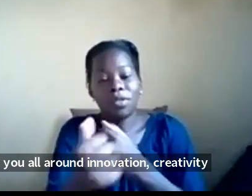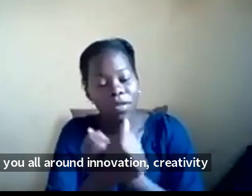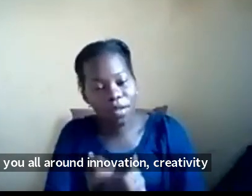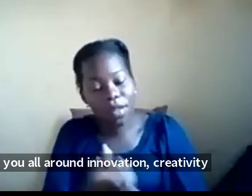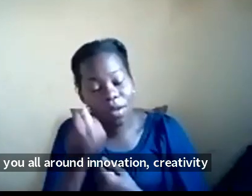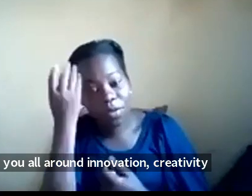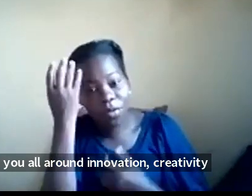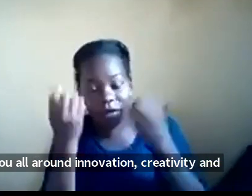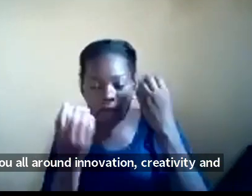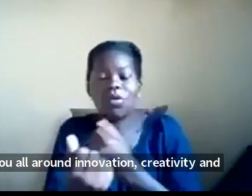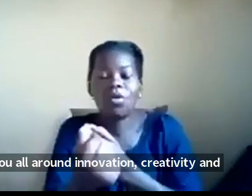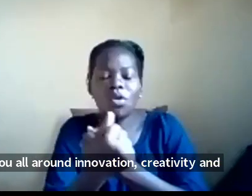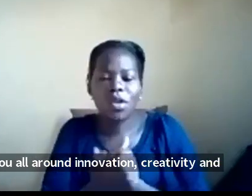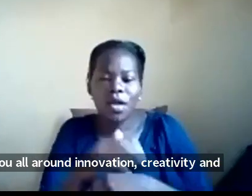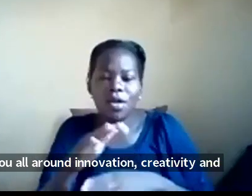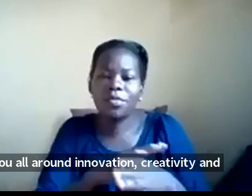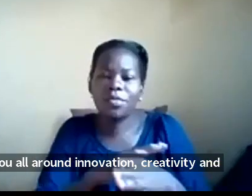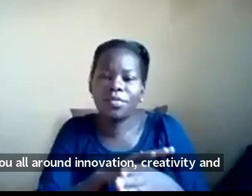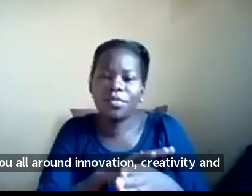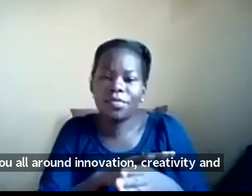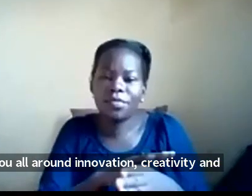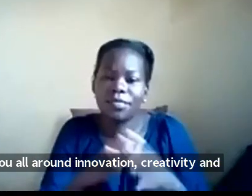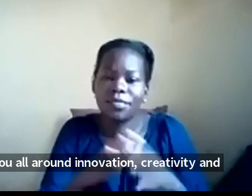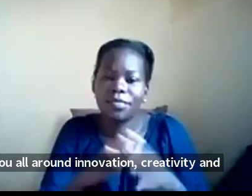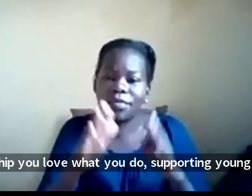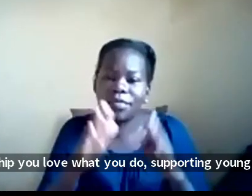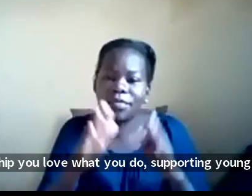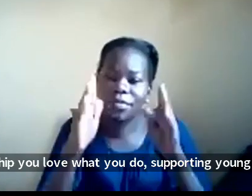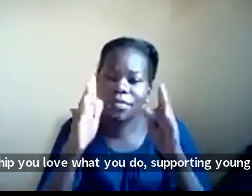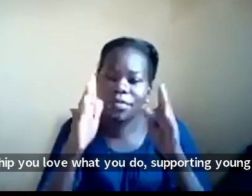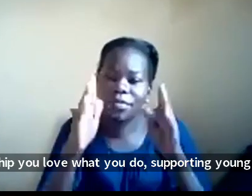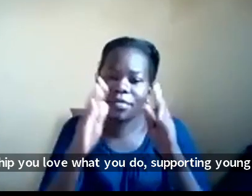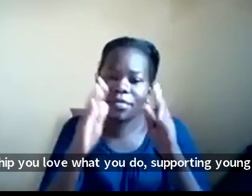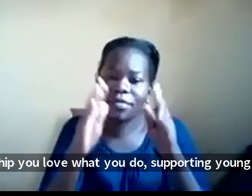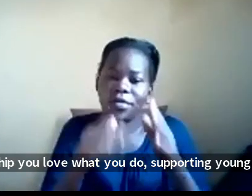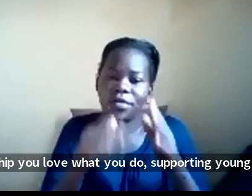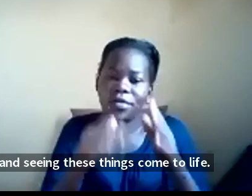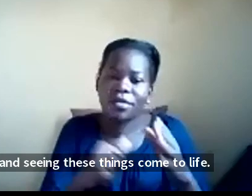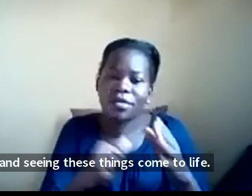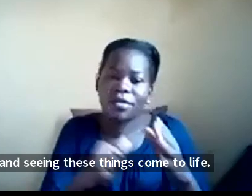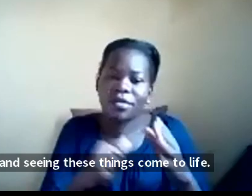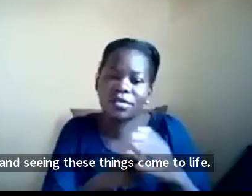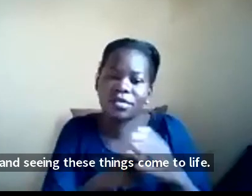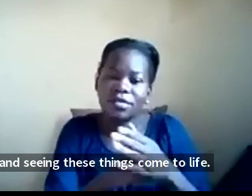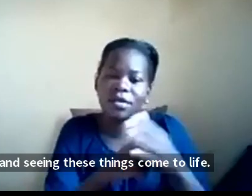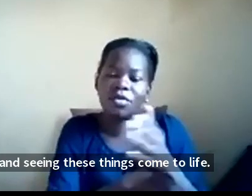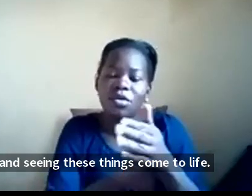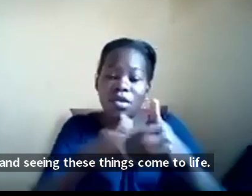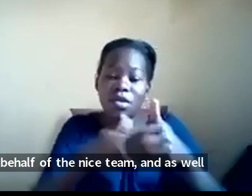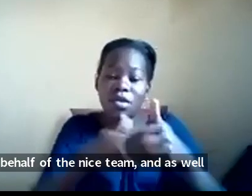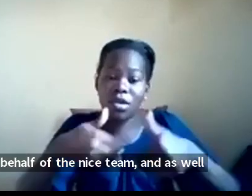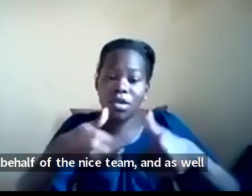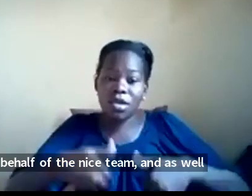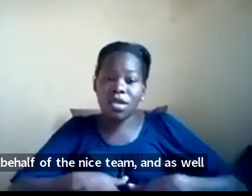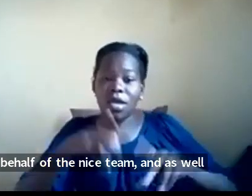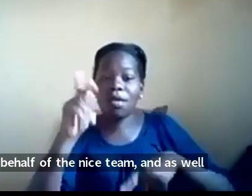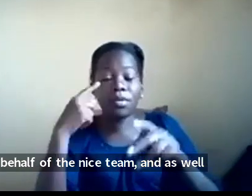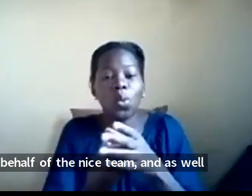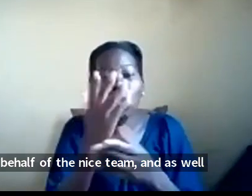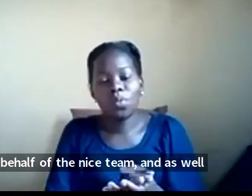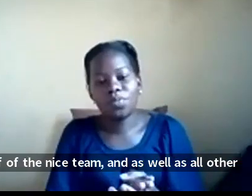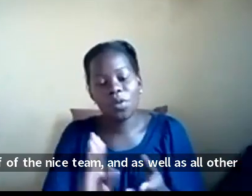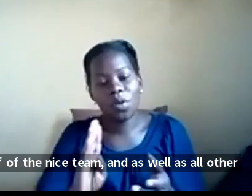you do, supporting young people and seeing these things come to life. So on behalf of the NACE team, and as well as all our other